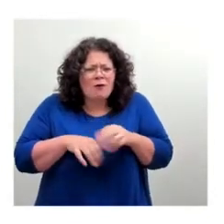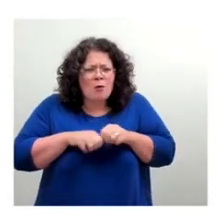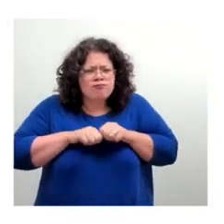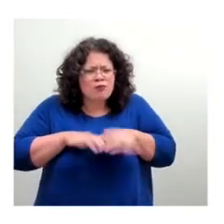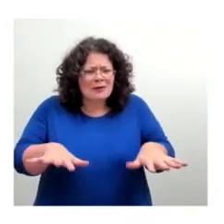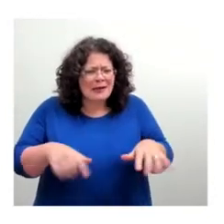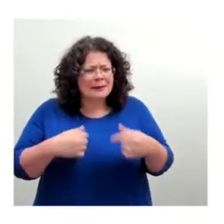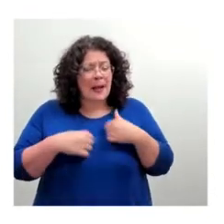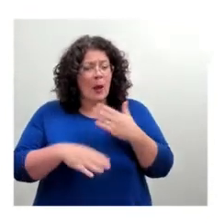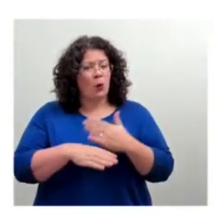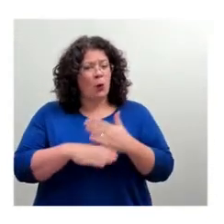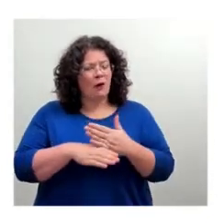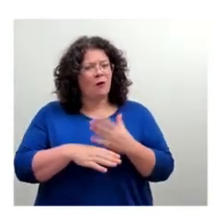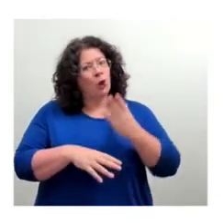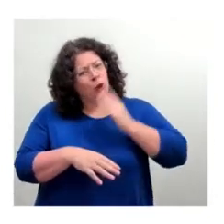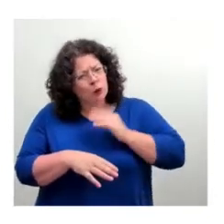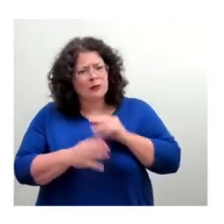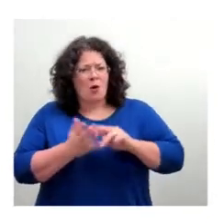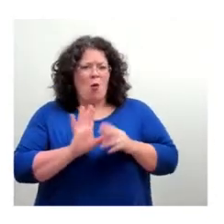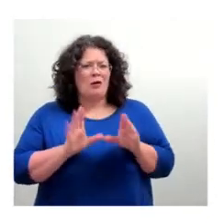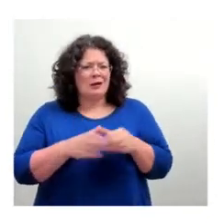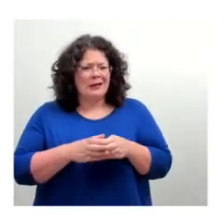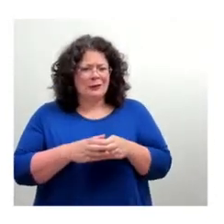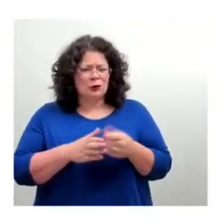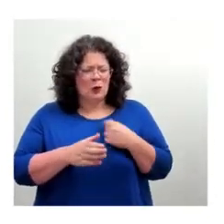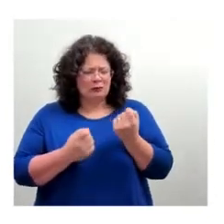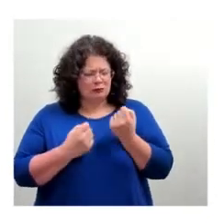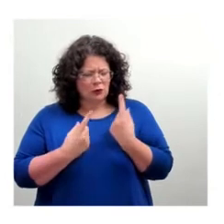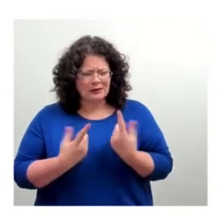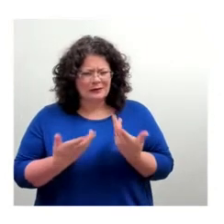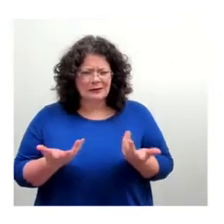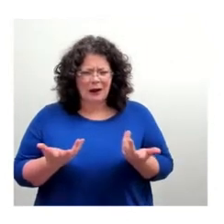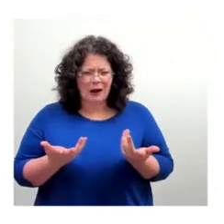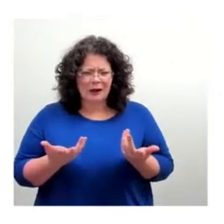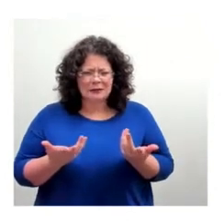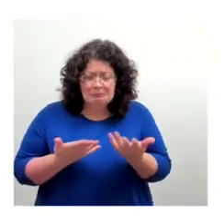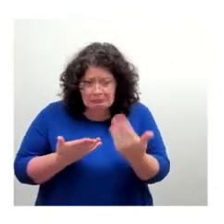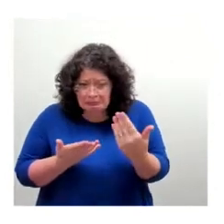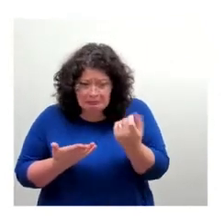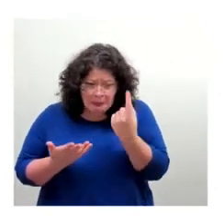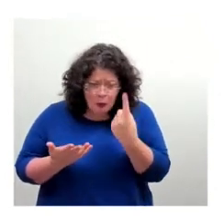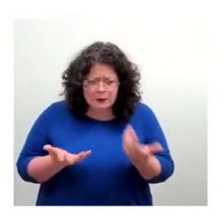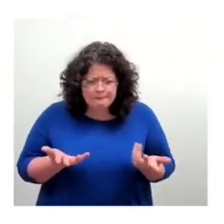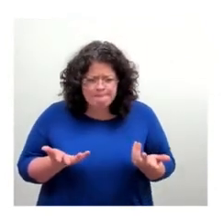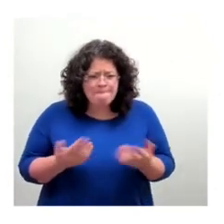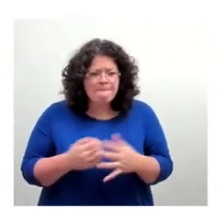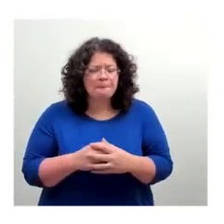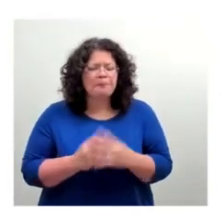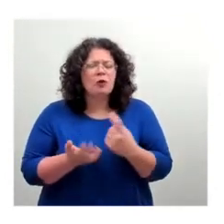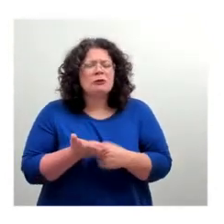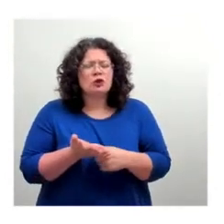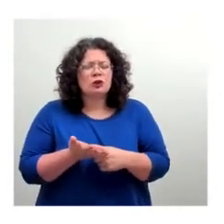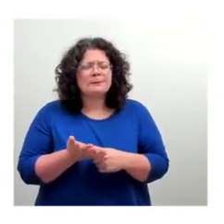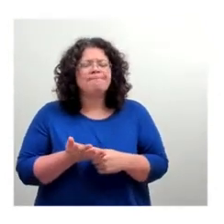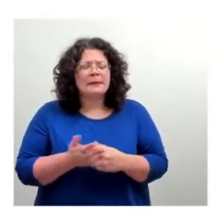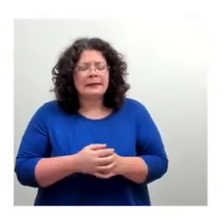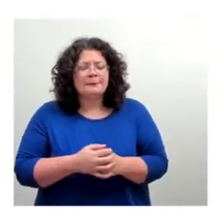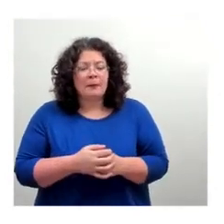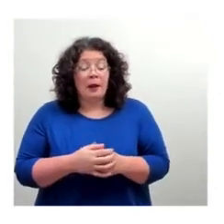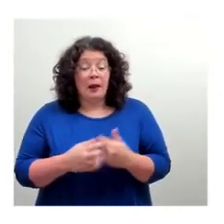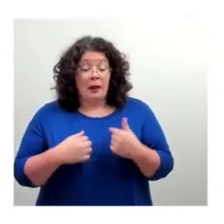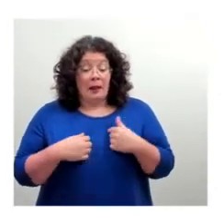I mean, as the BBC, we always get compared to our competitors, and that's a natural thing that would happen. What I